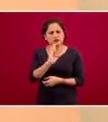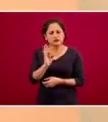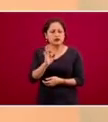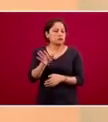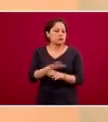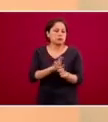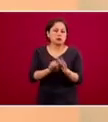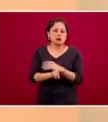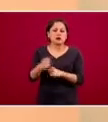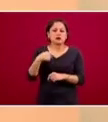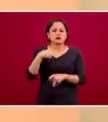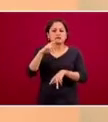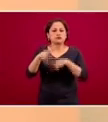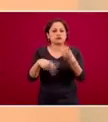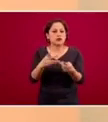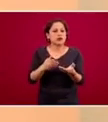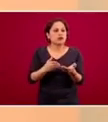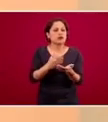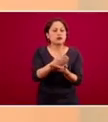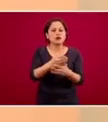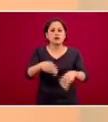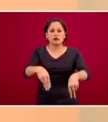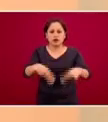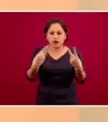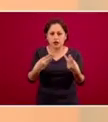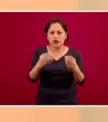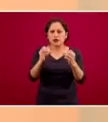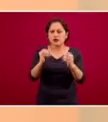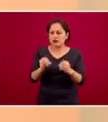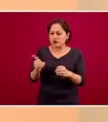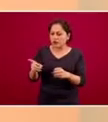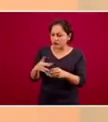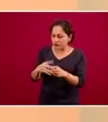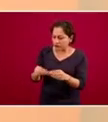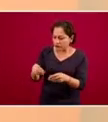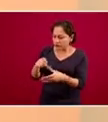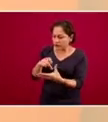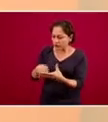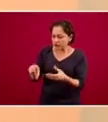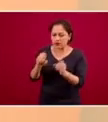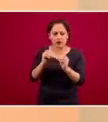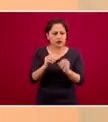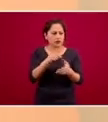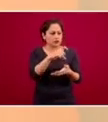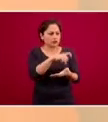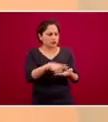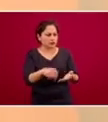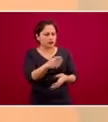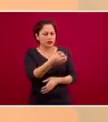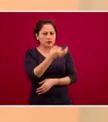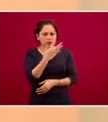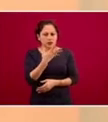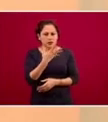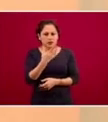the supermarket to grab some vegetables, some fruit, or some medicine, who do we